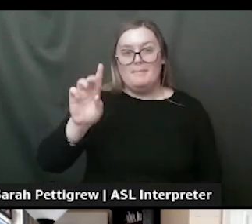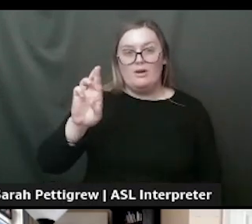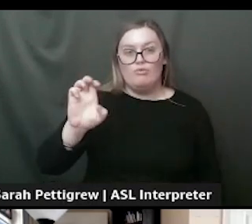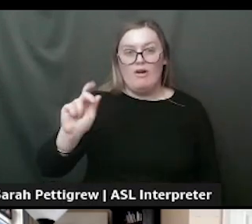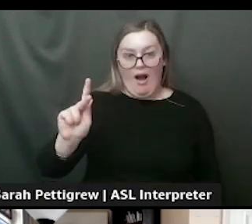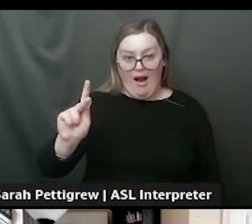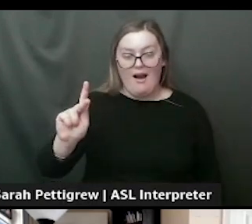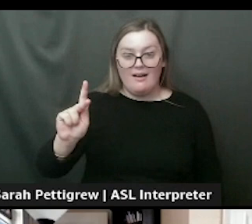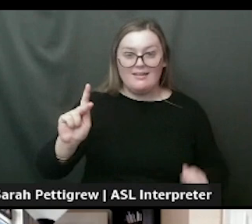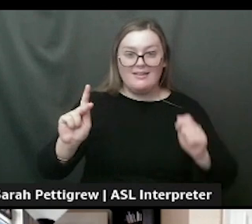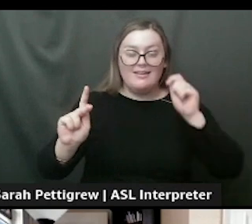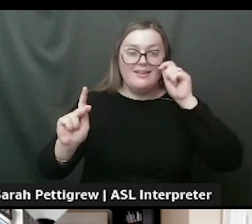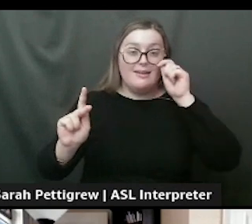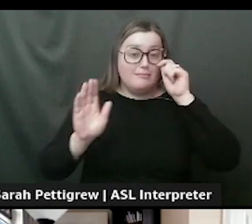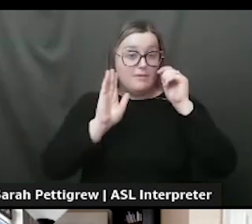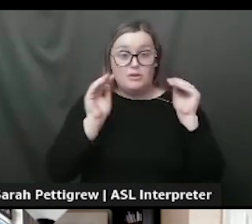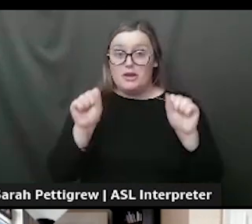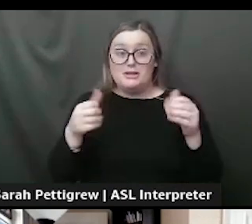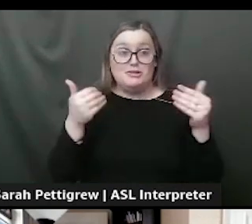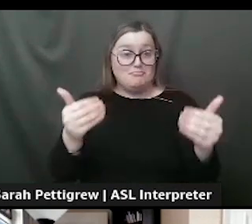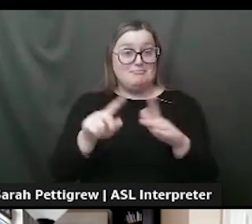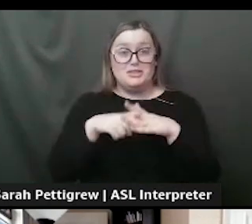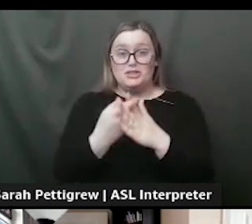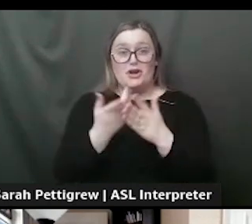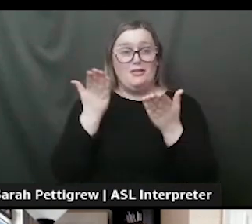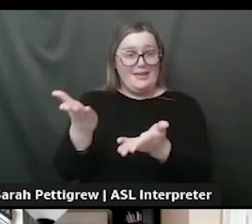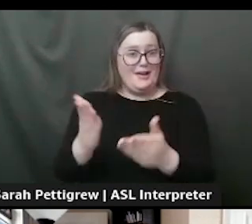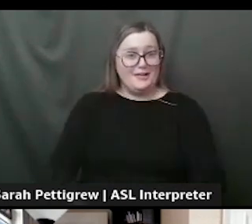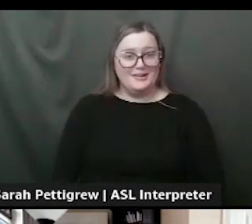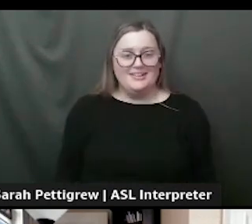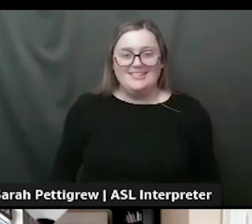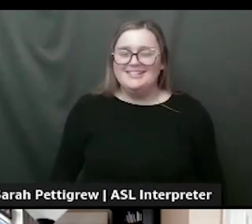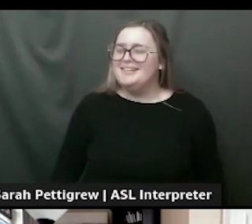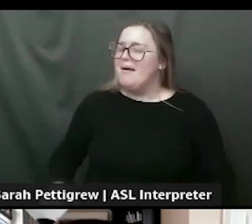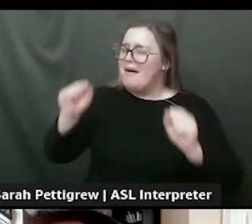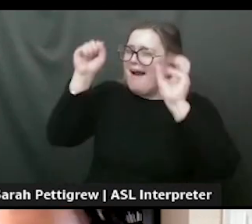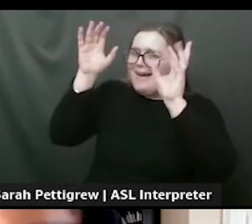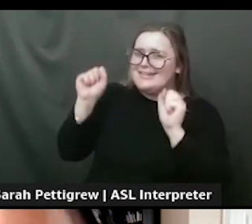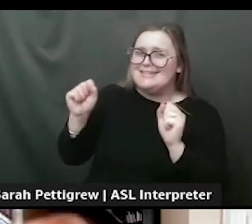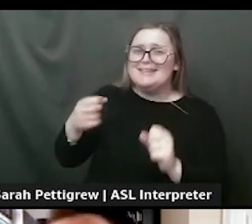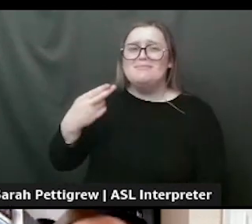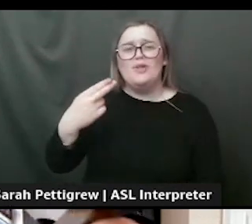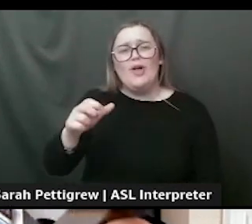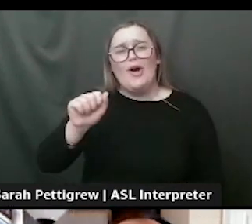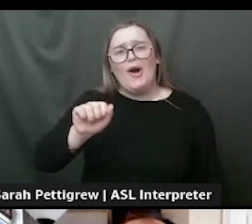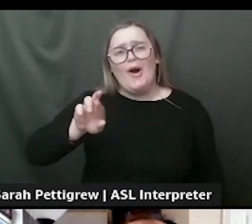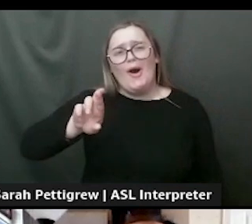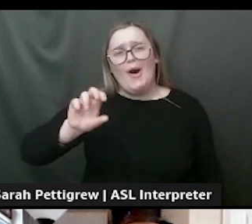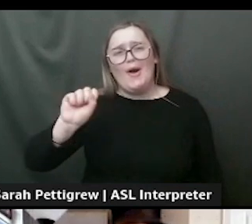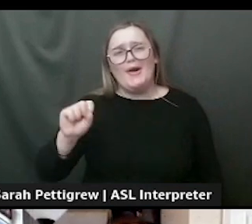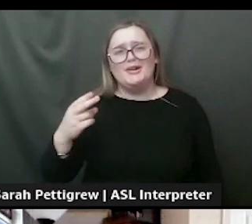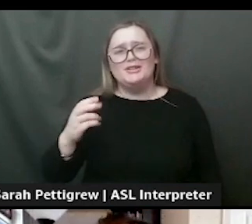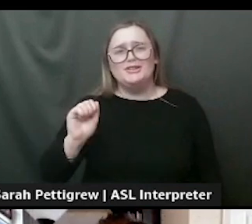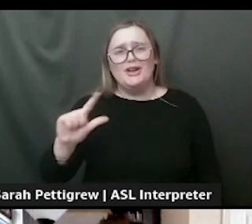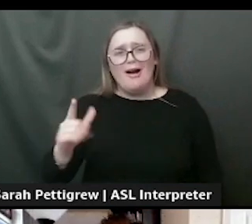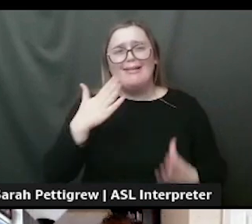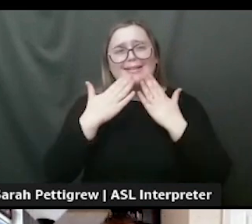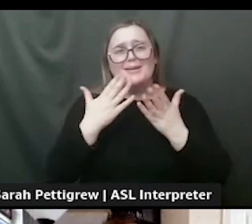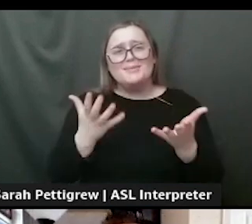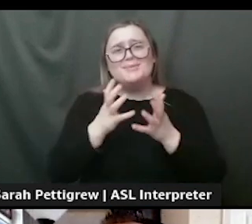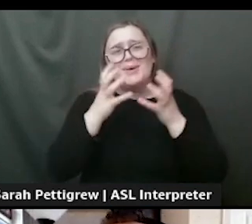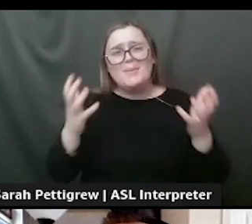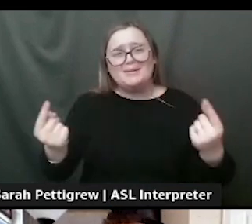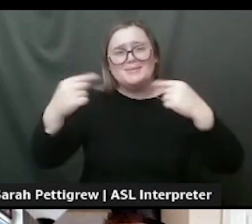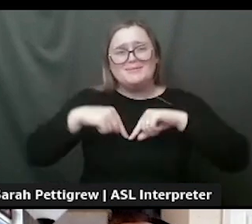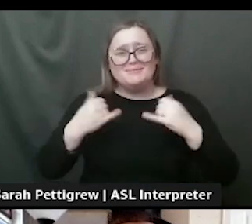and just get started there. Yeah. Awesome. Well, Harshal, thank you so much for being here today on AWS On